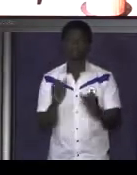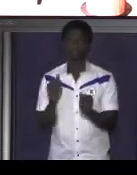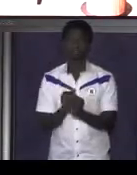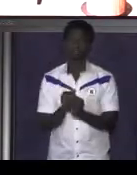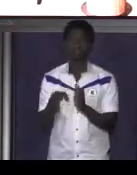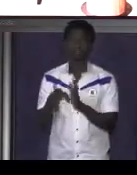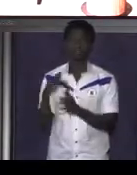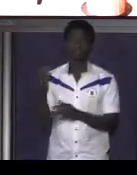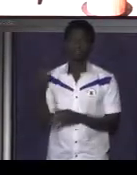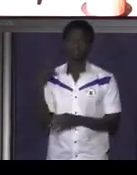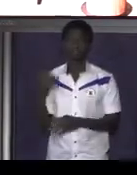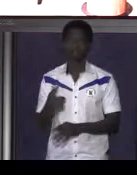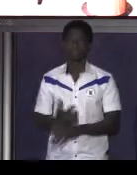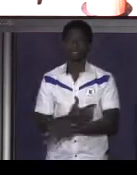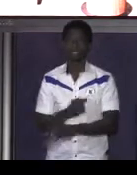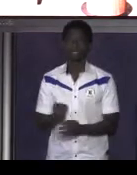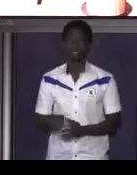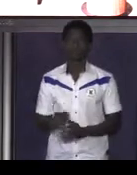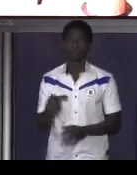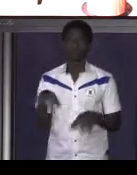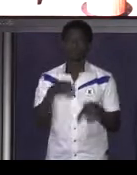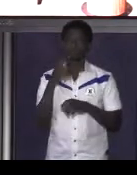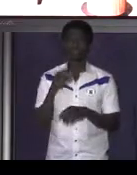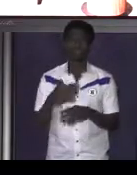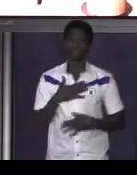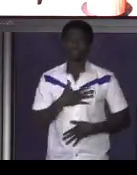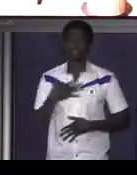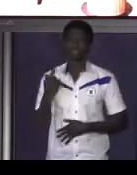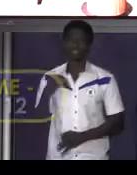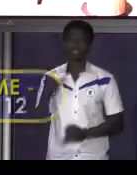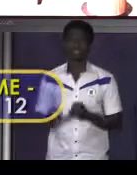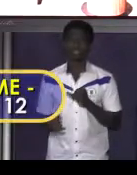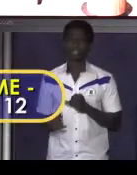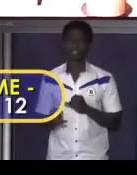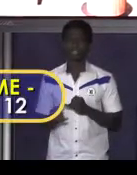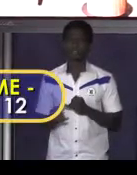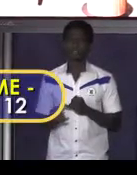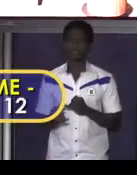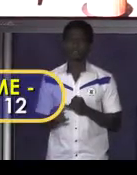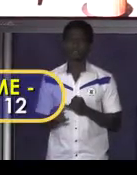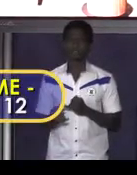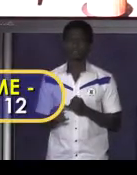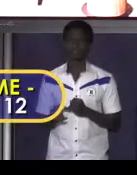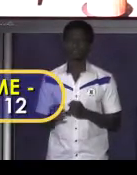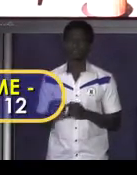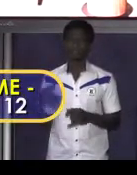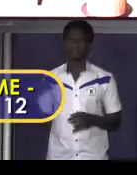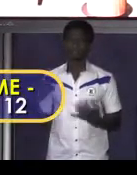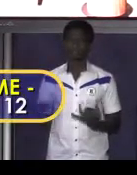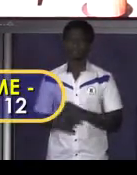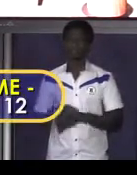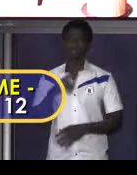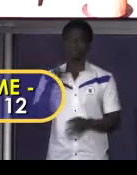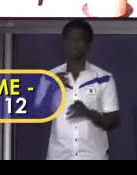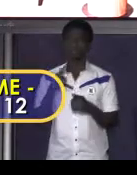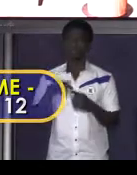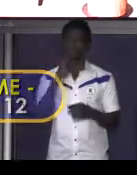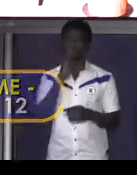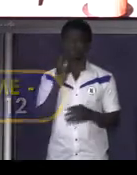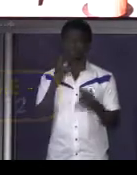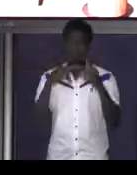of previous lessons. Did you enjoy the last edition? Today promises to be fun as